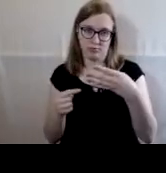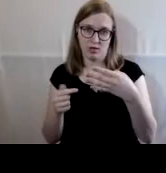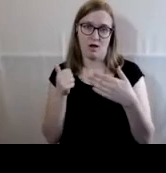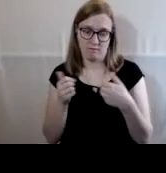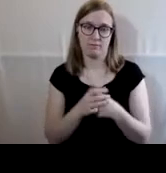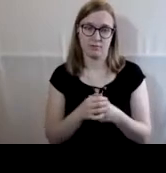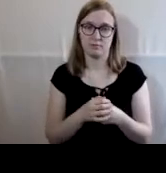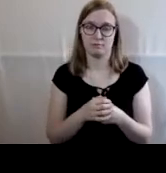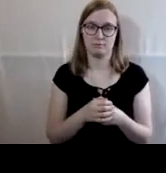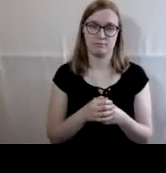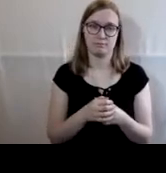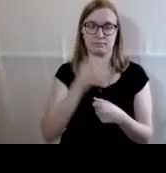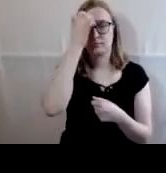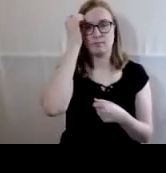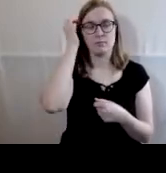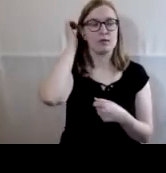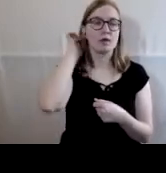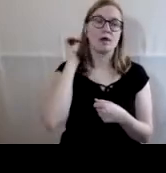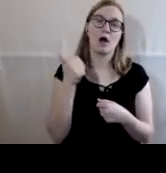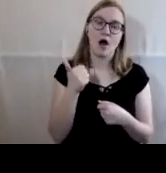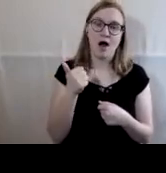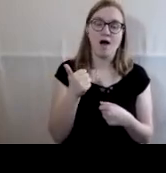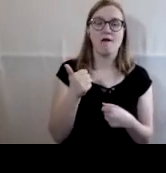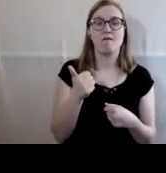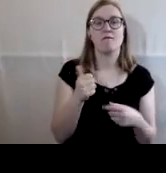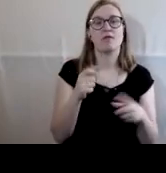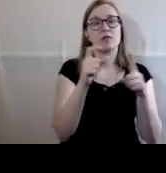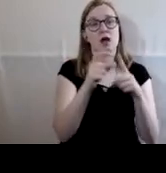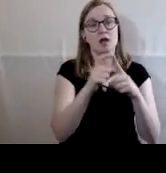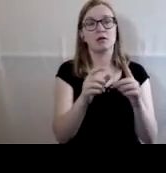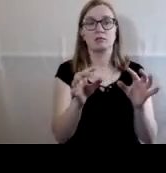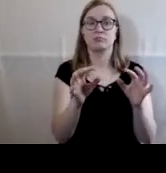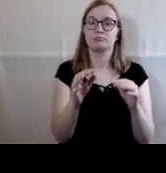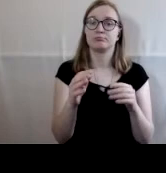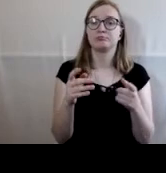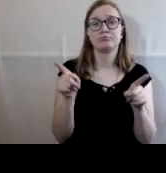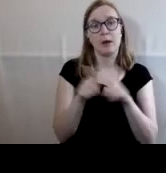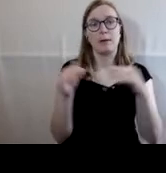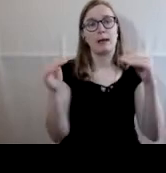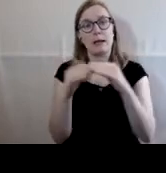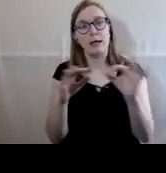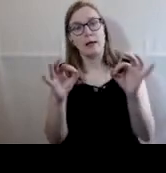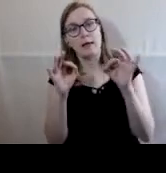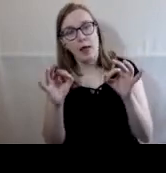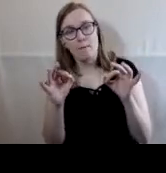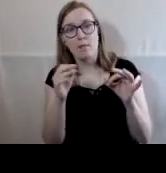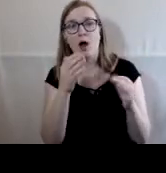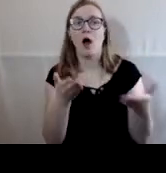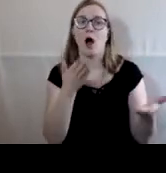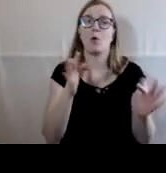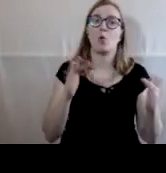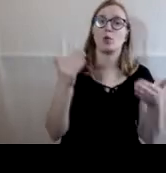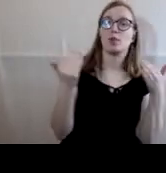ensure your courses are at the right level that you want them at, or if you're introducing a new course.